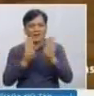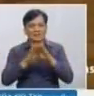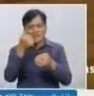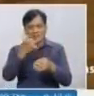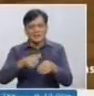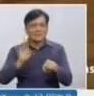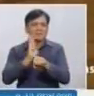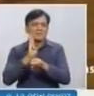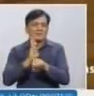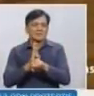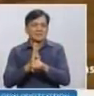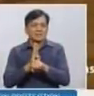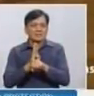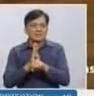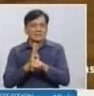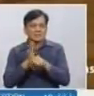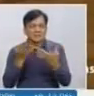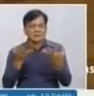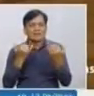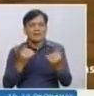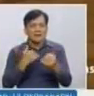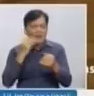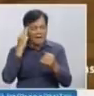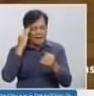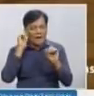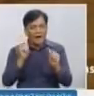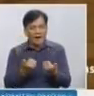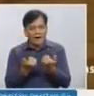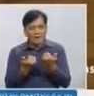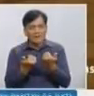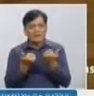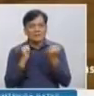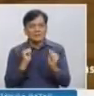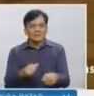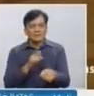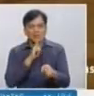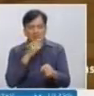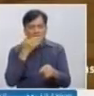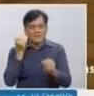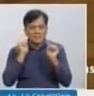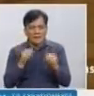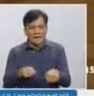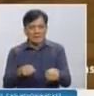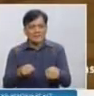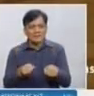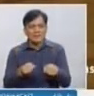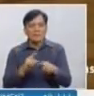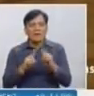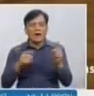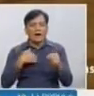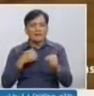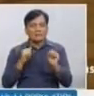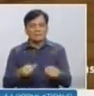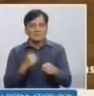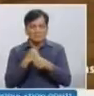any other business. I do the very best I know how, the very best I can, and I mean